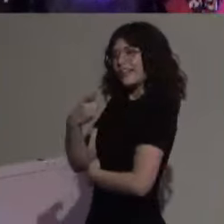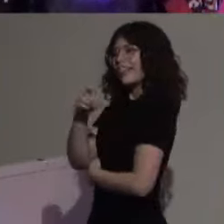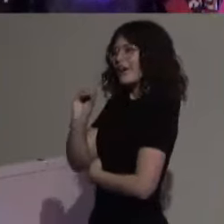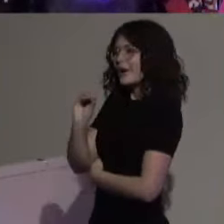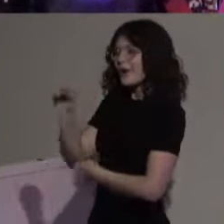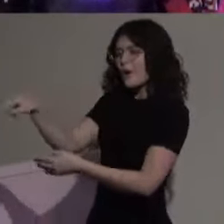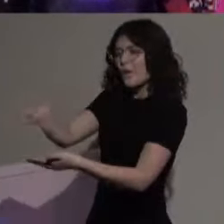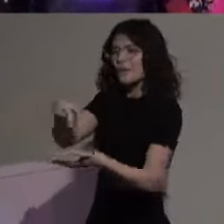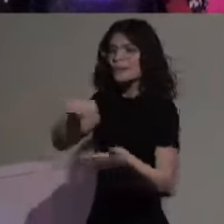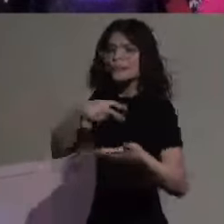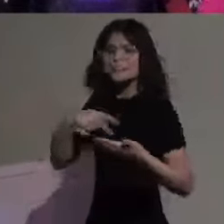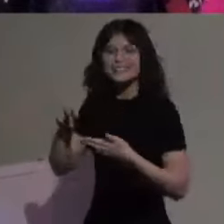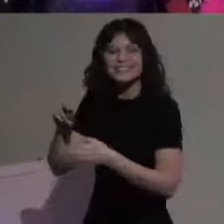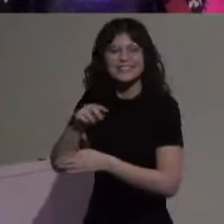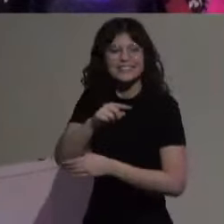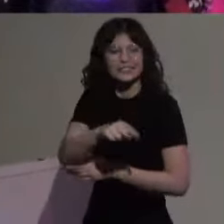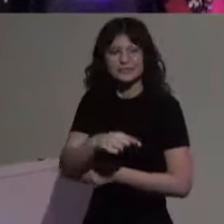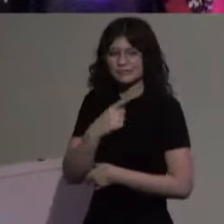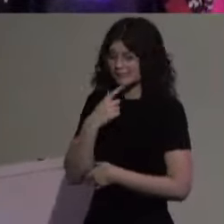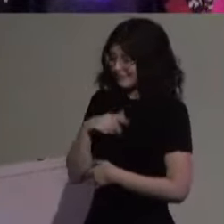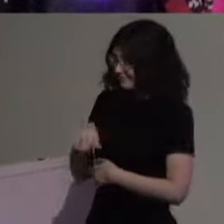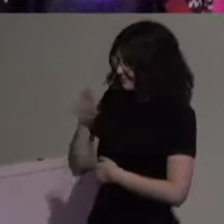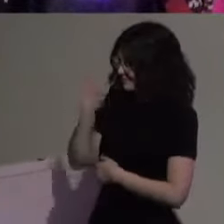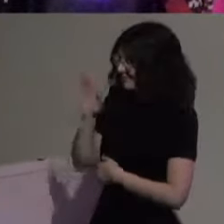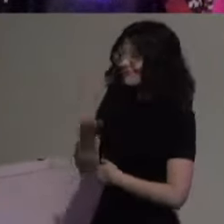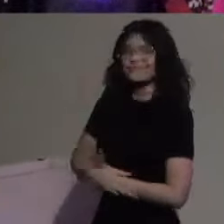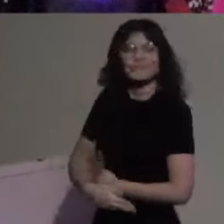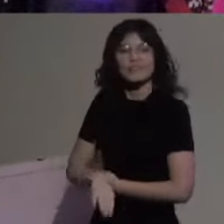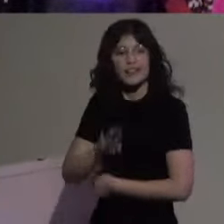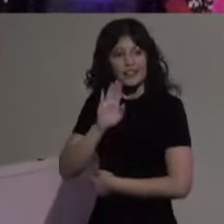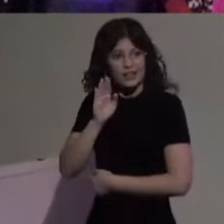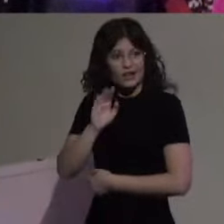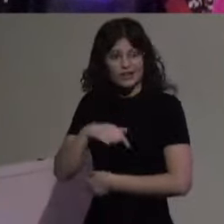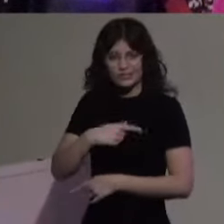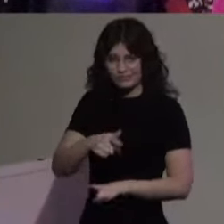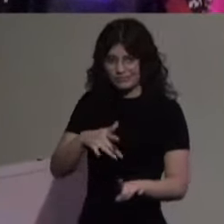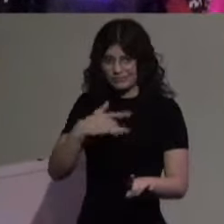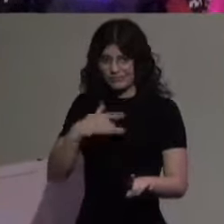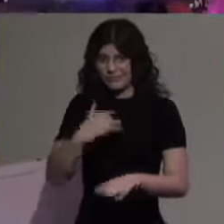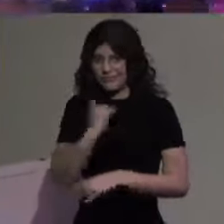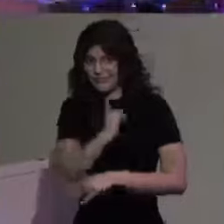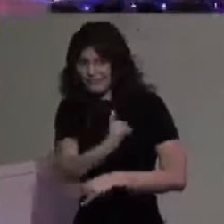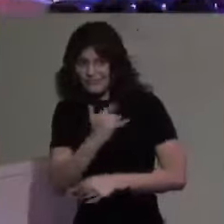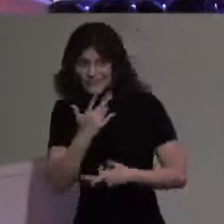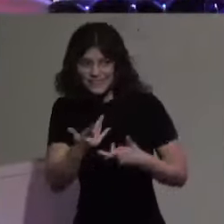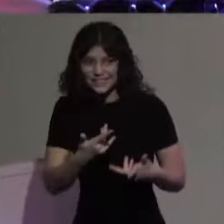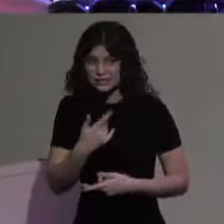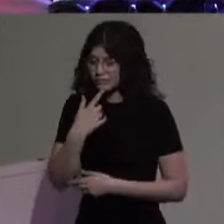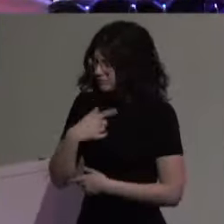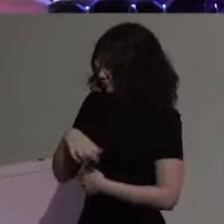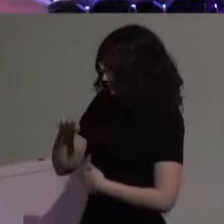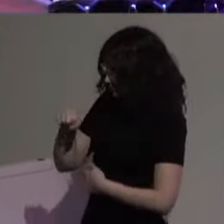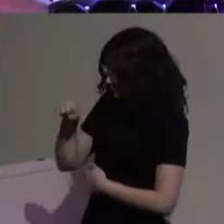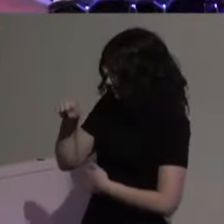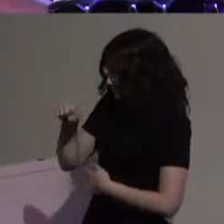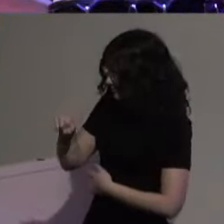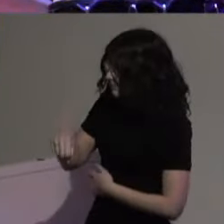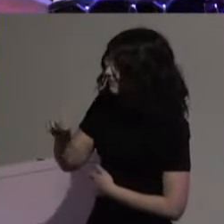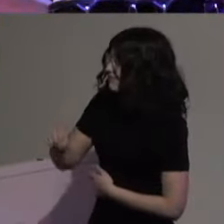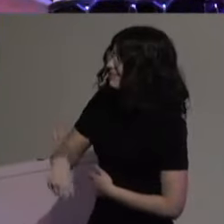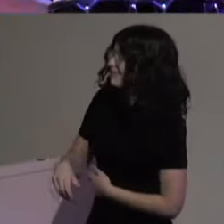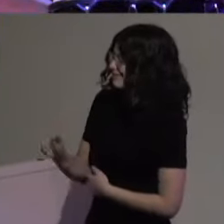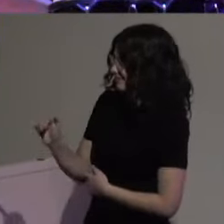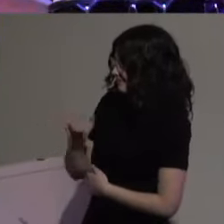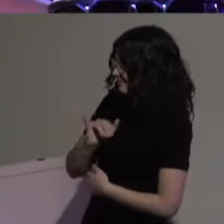tap shoes. You said, hey, I said, hello, I got a note to you. Feel this way, you said, yeah, I